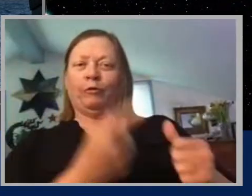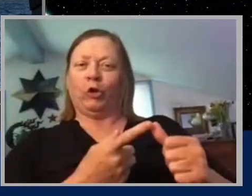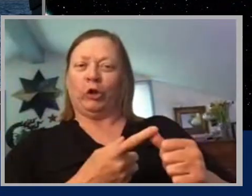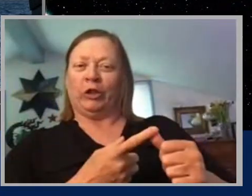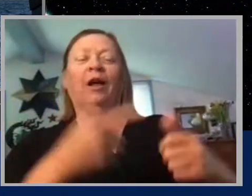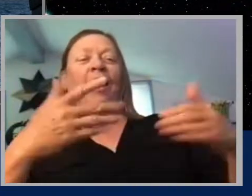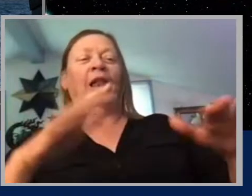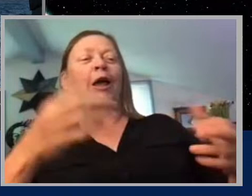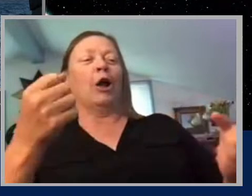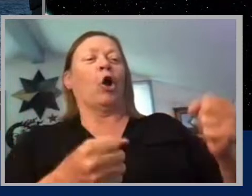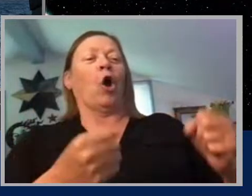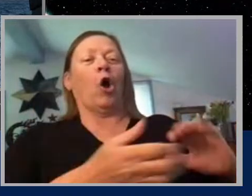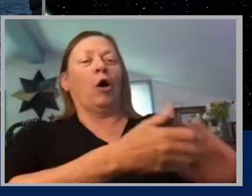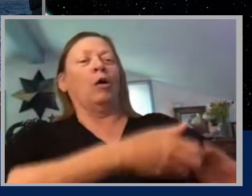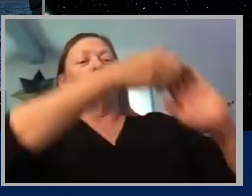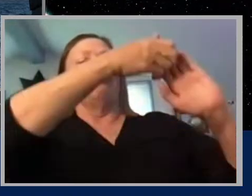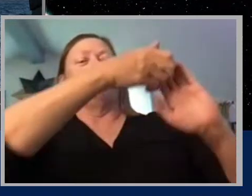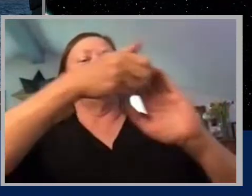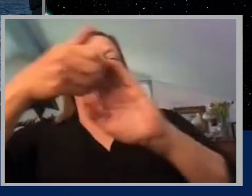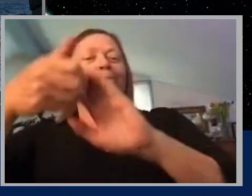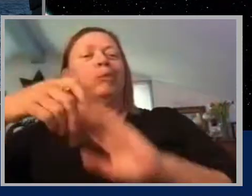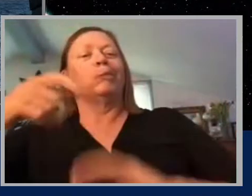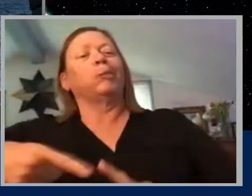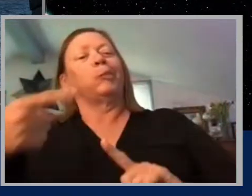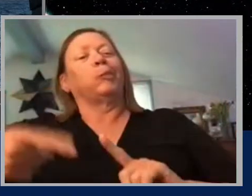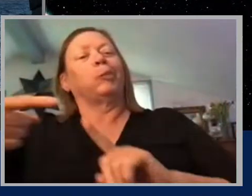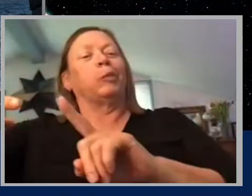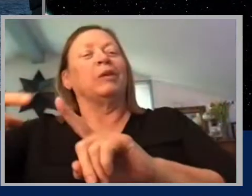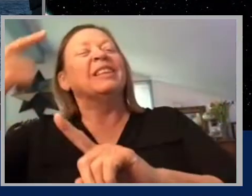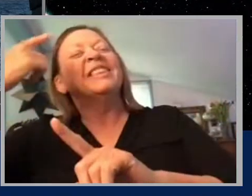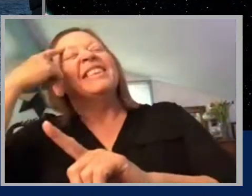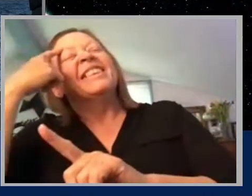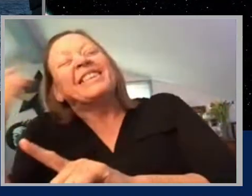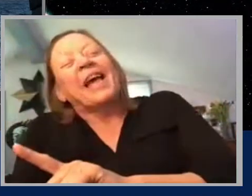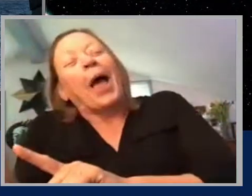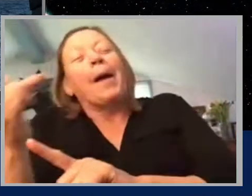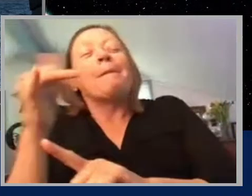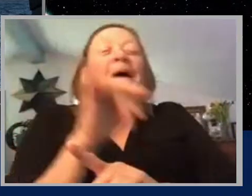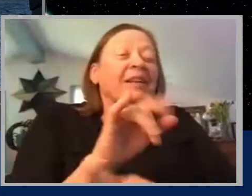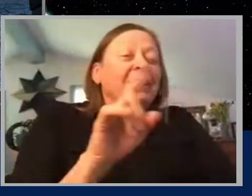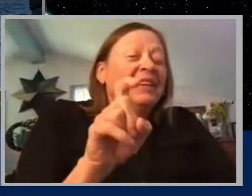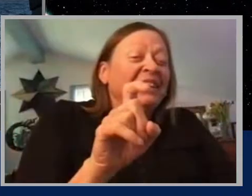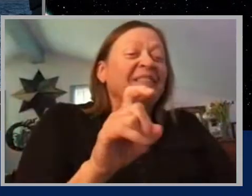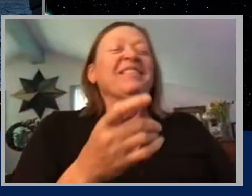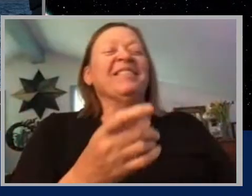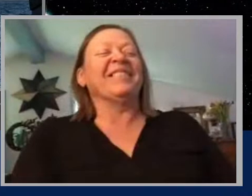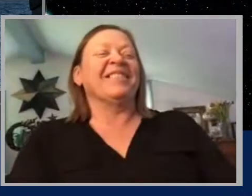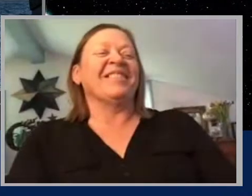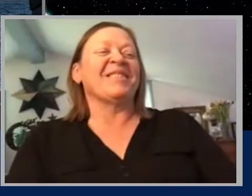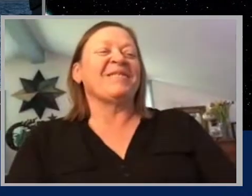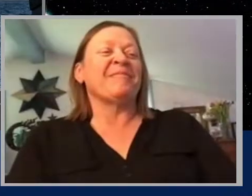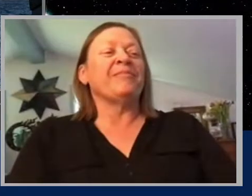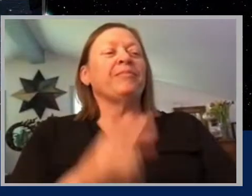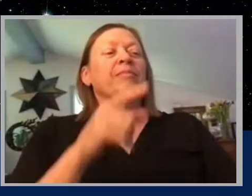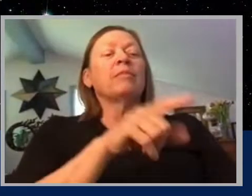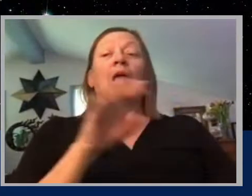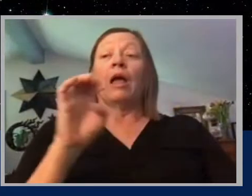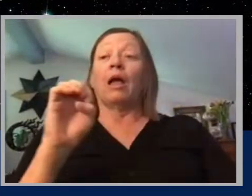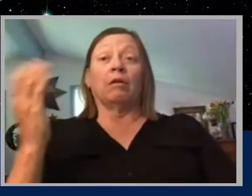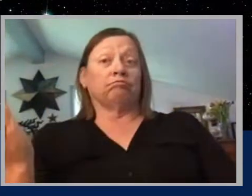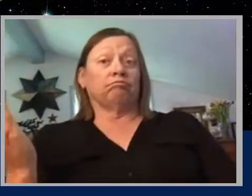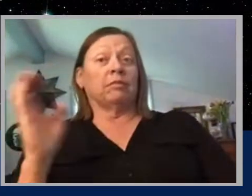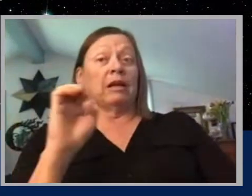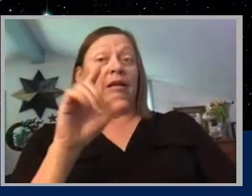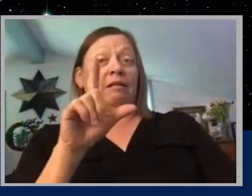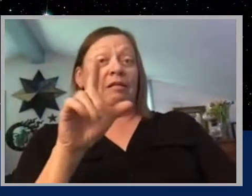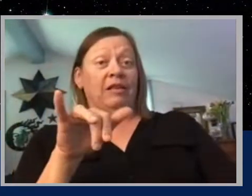basically a tow truck for space capsules. That's right. Bit of a stretch. Yeah. And from what we saw with the Orion recovery, then